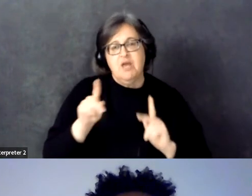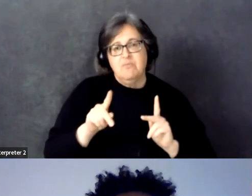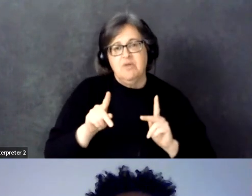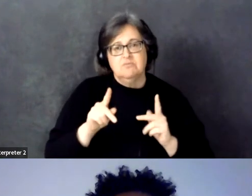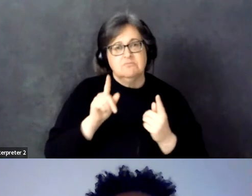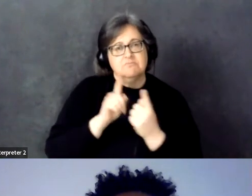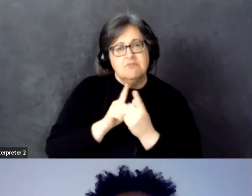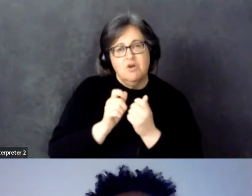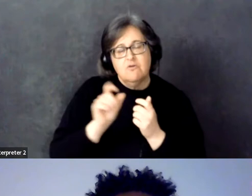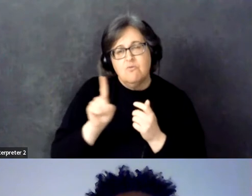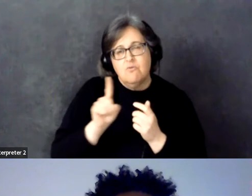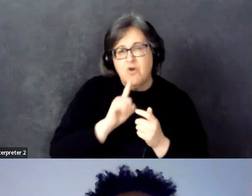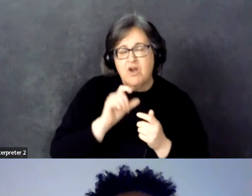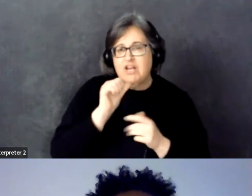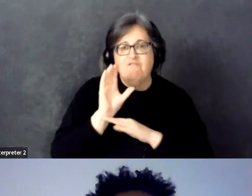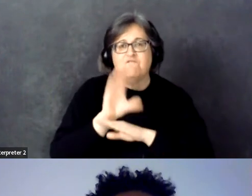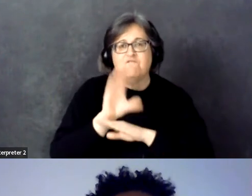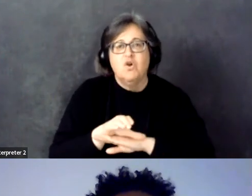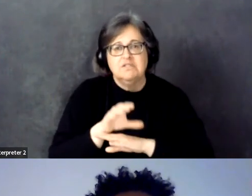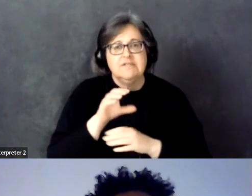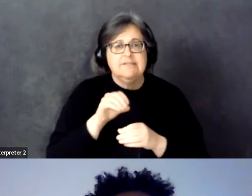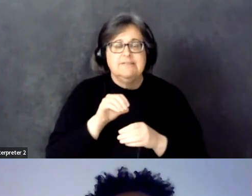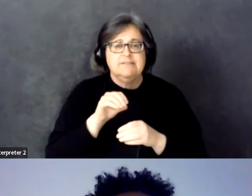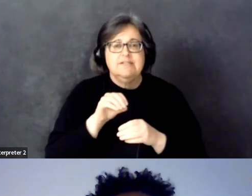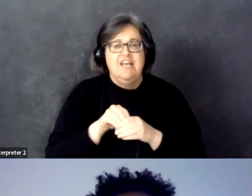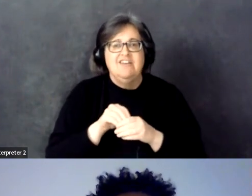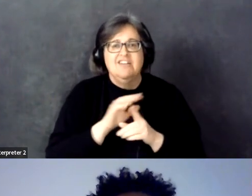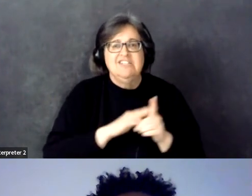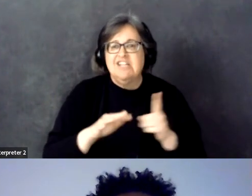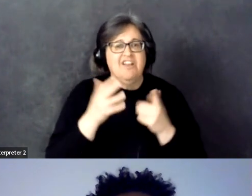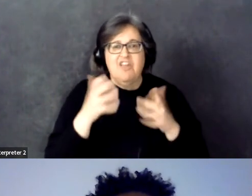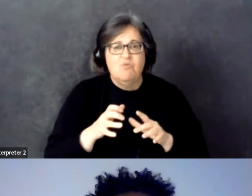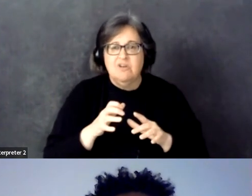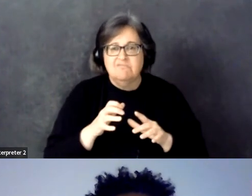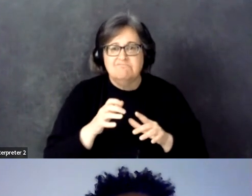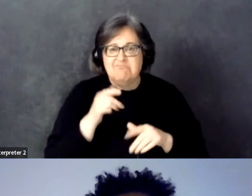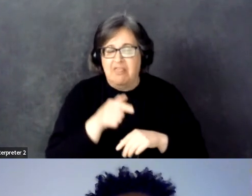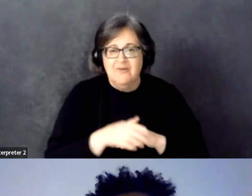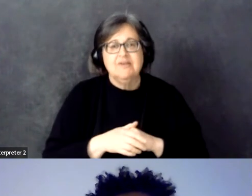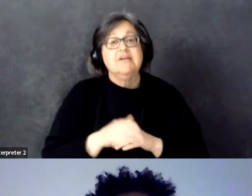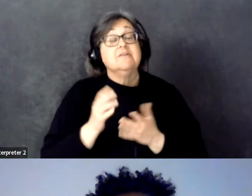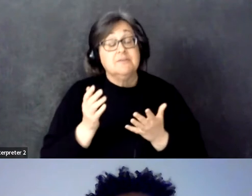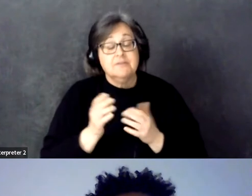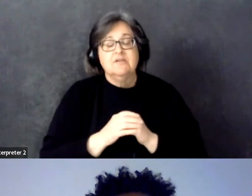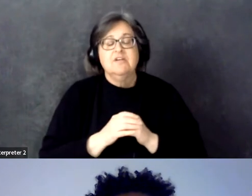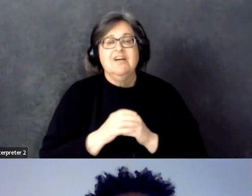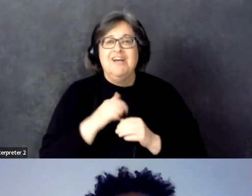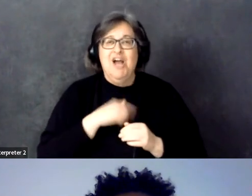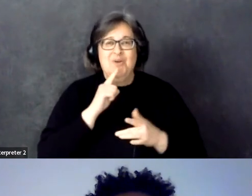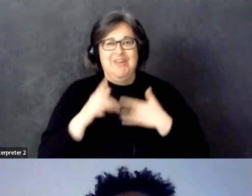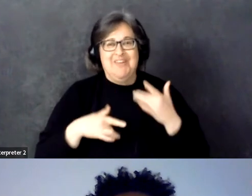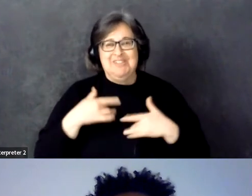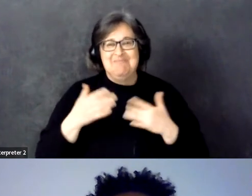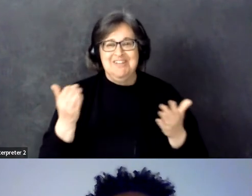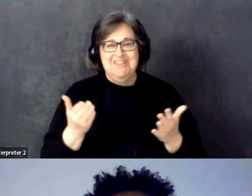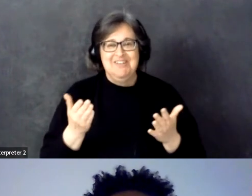at instead of being forced into a setting that they don't want to be in. That being said, I'm really excited to be